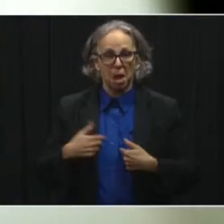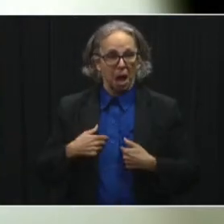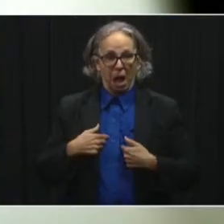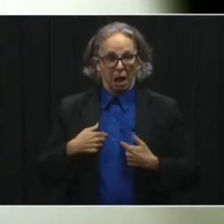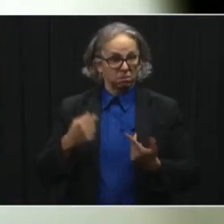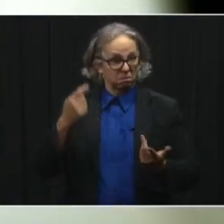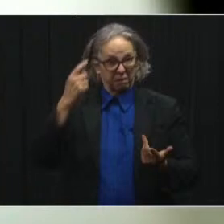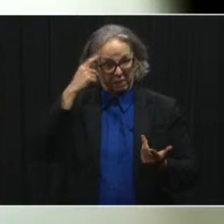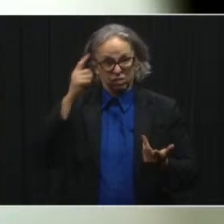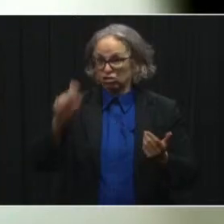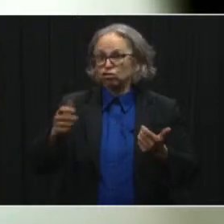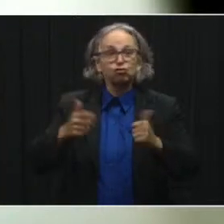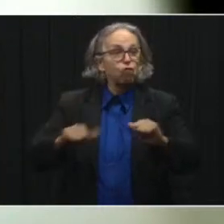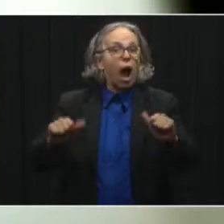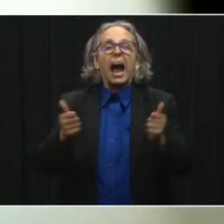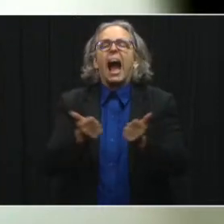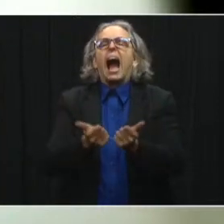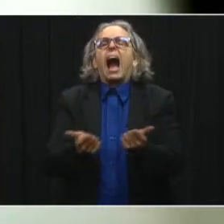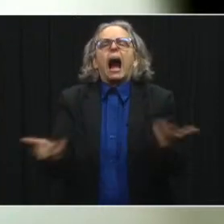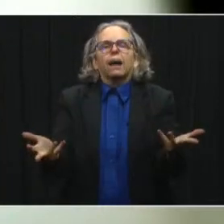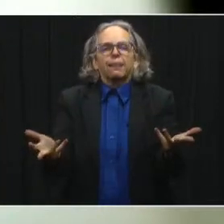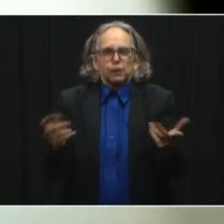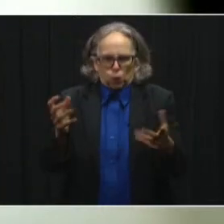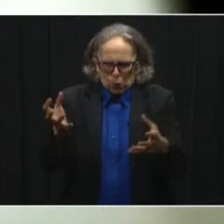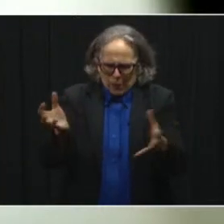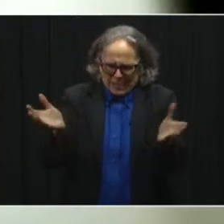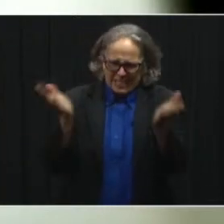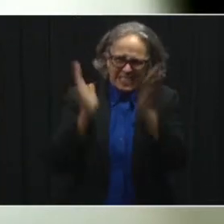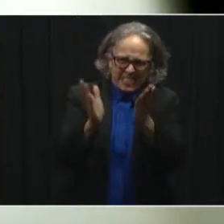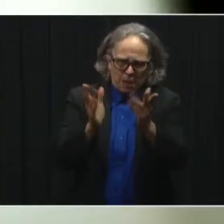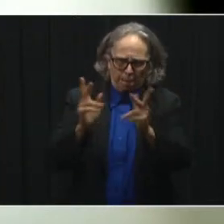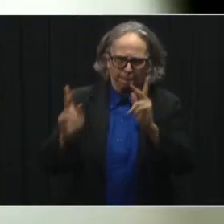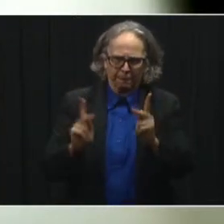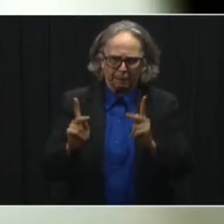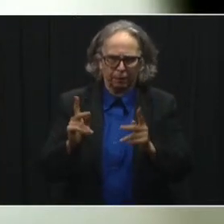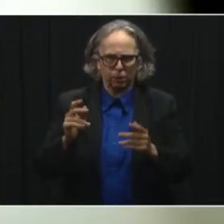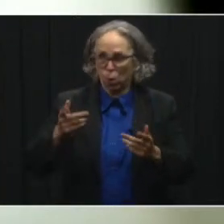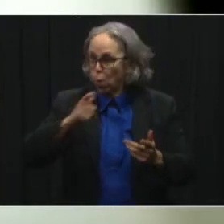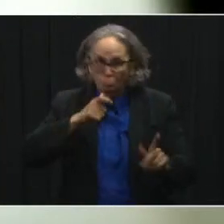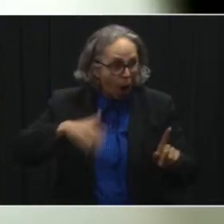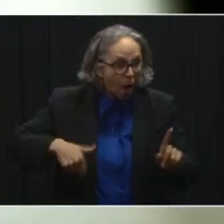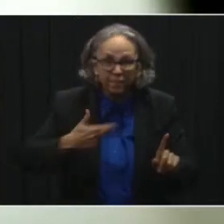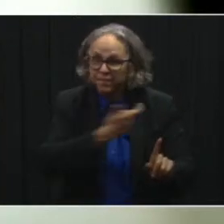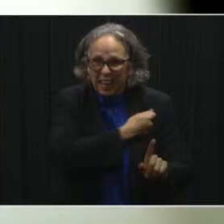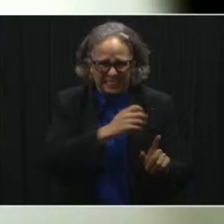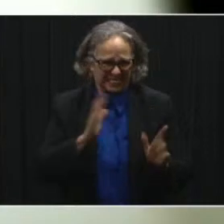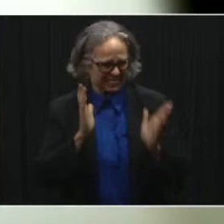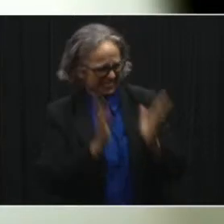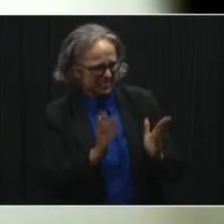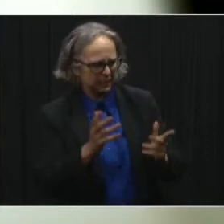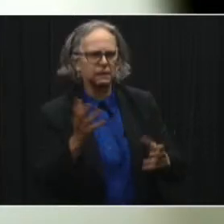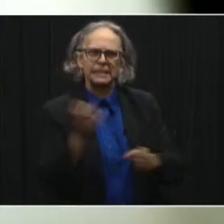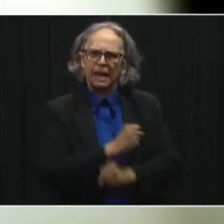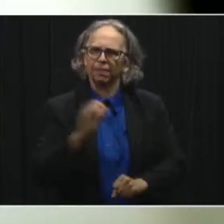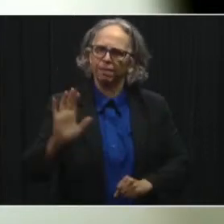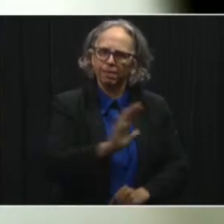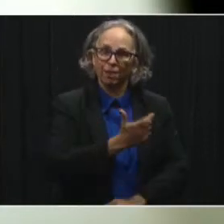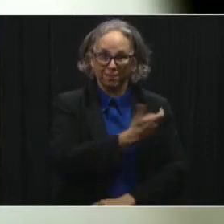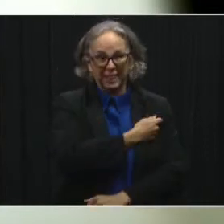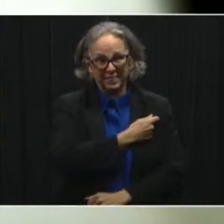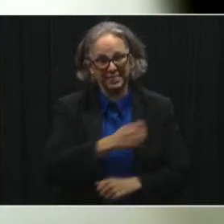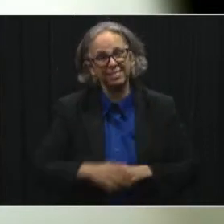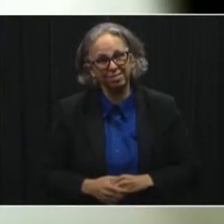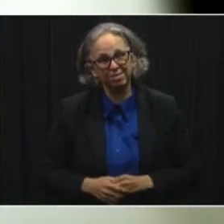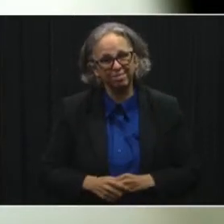to encourage the unvaccinated people to get vaccinated. We can't continue